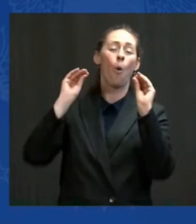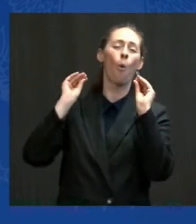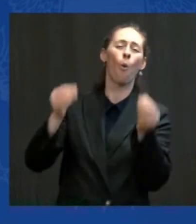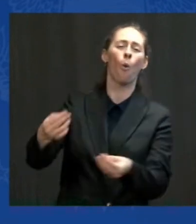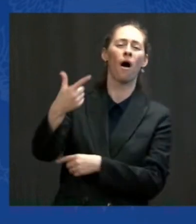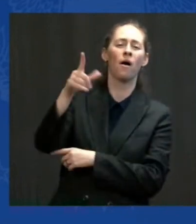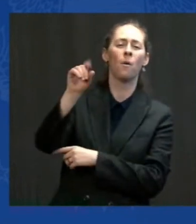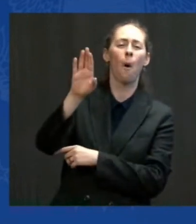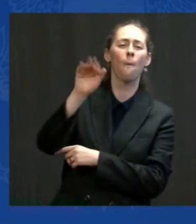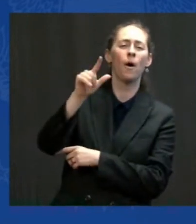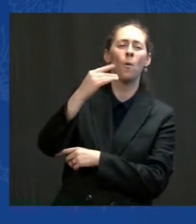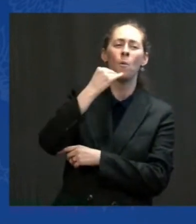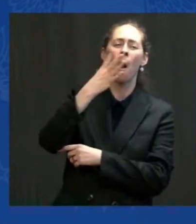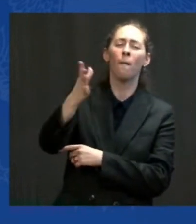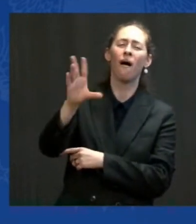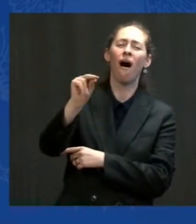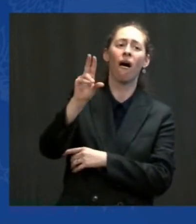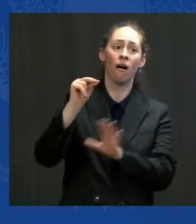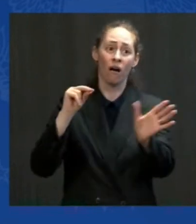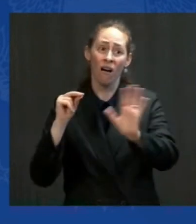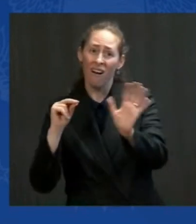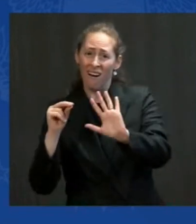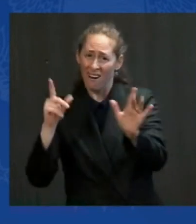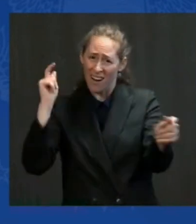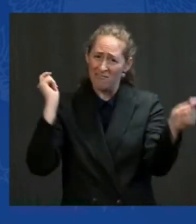$50 billion in damages.